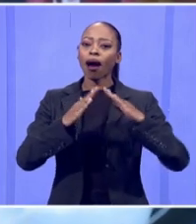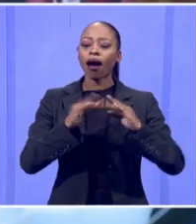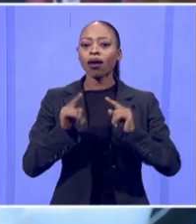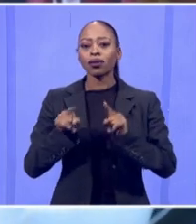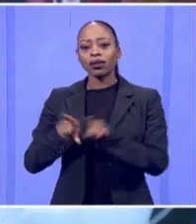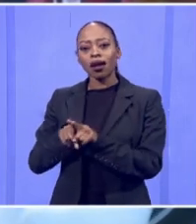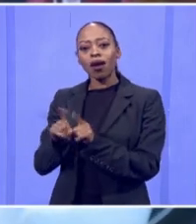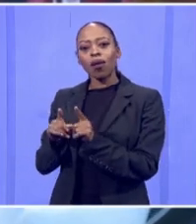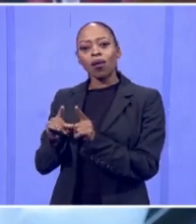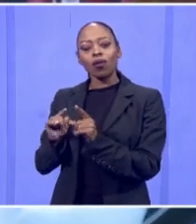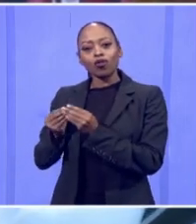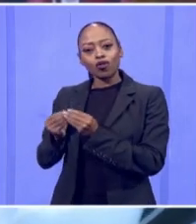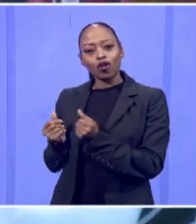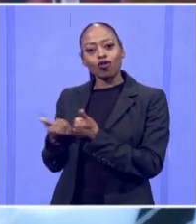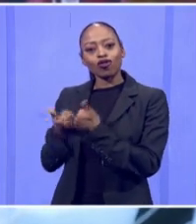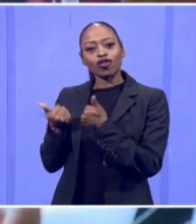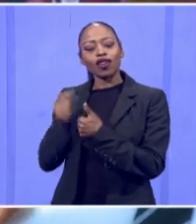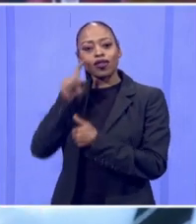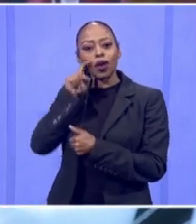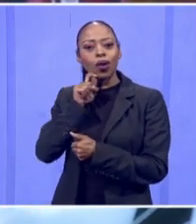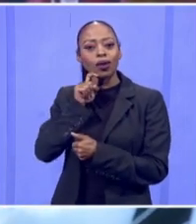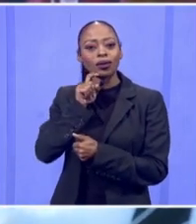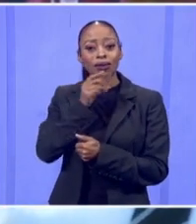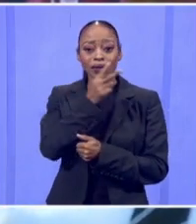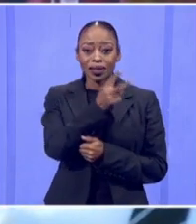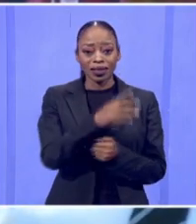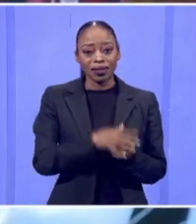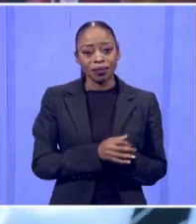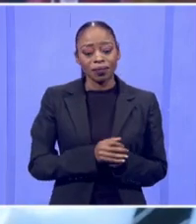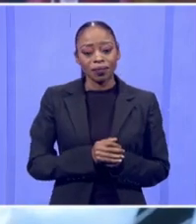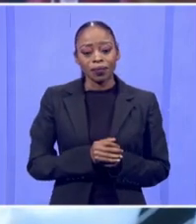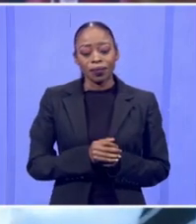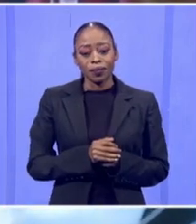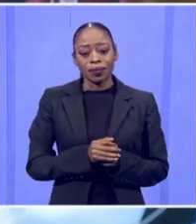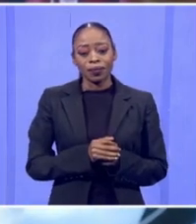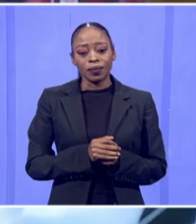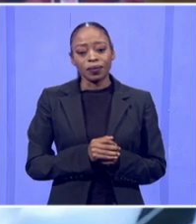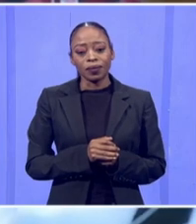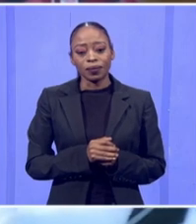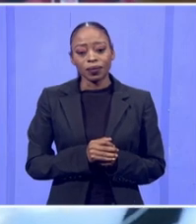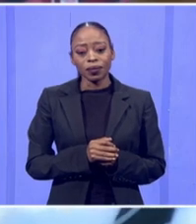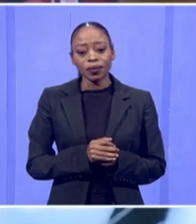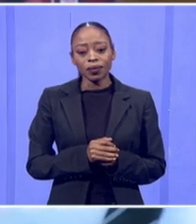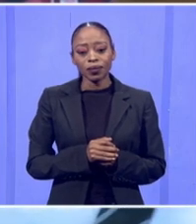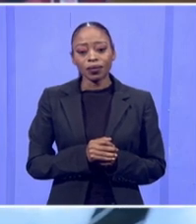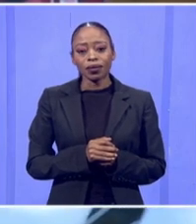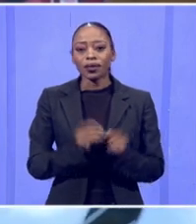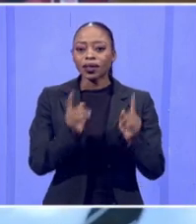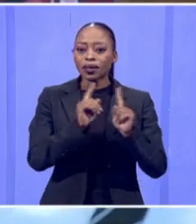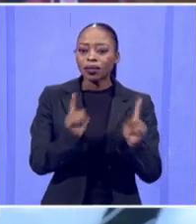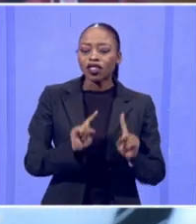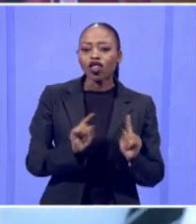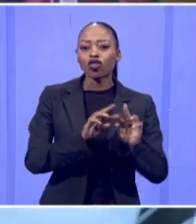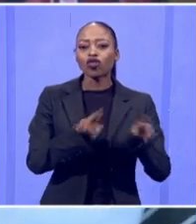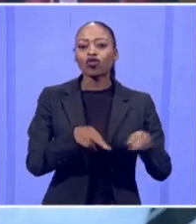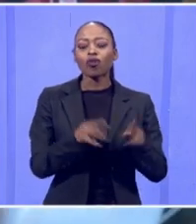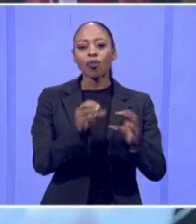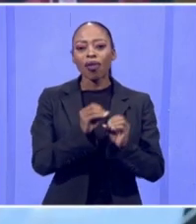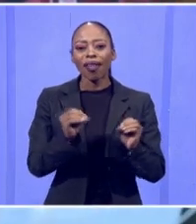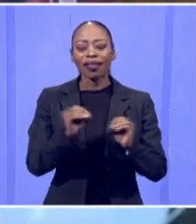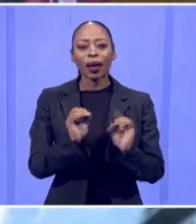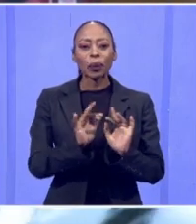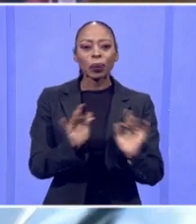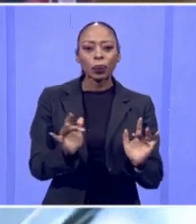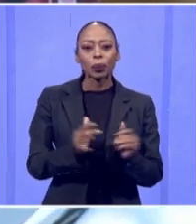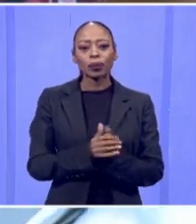a redress. These are apartheid schools, you can see. These are trains, and there's nothing more. No specialist room, nothing. So we